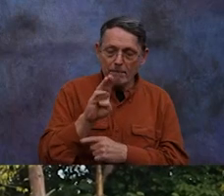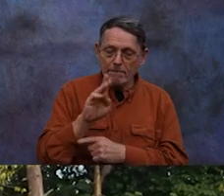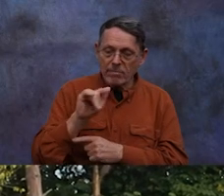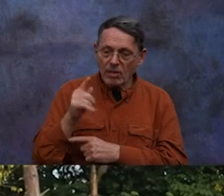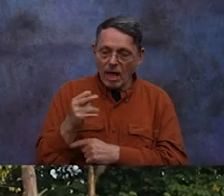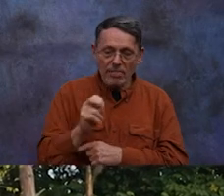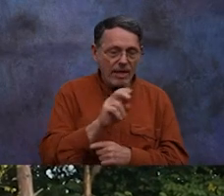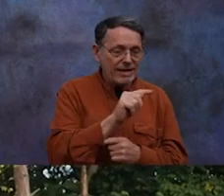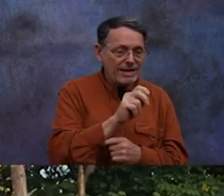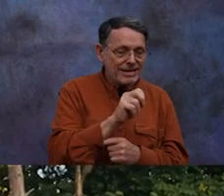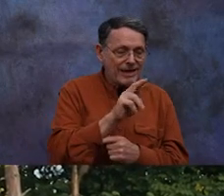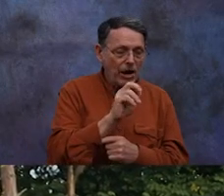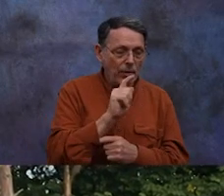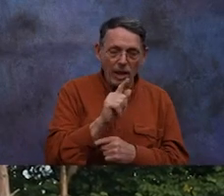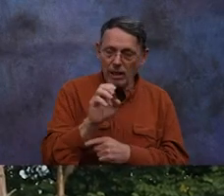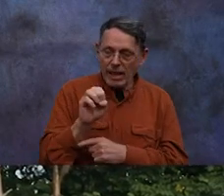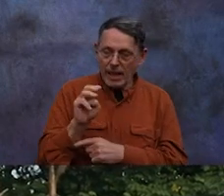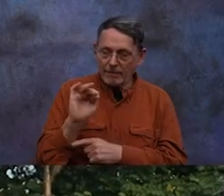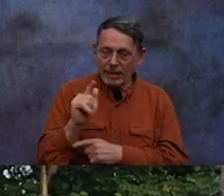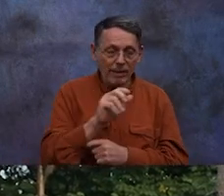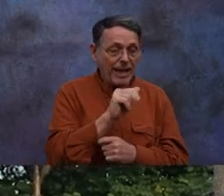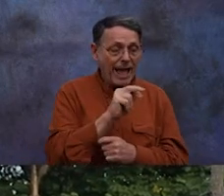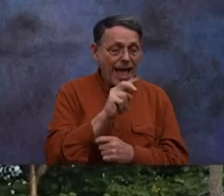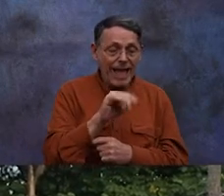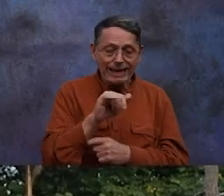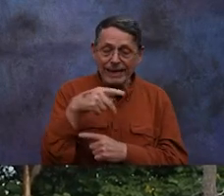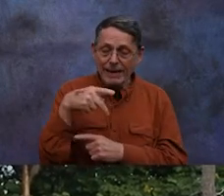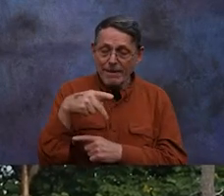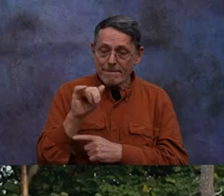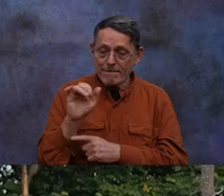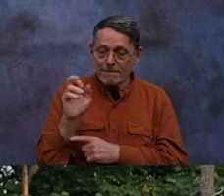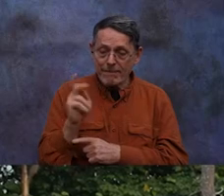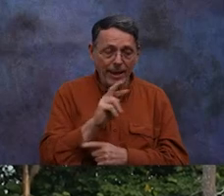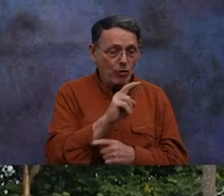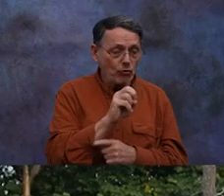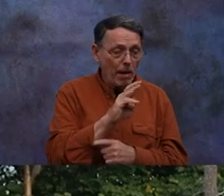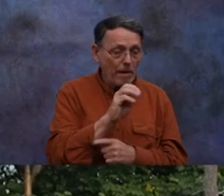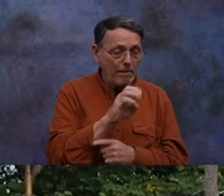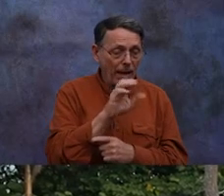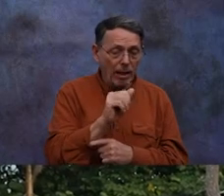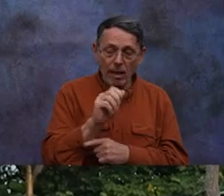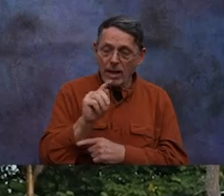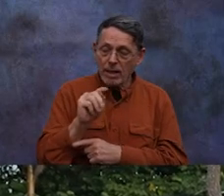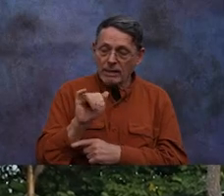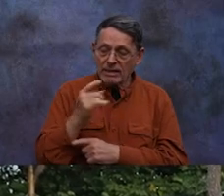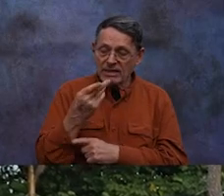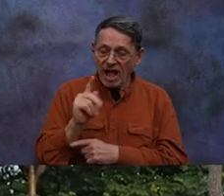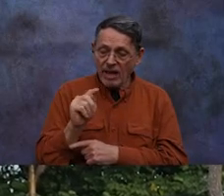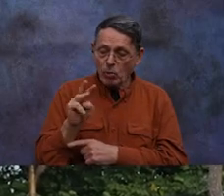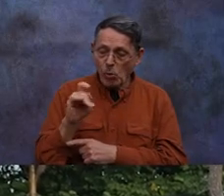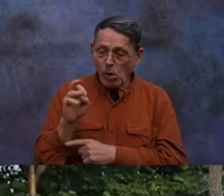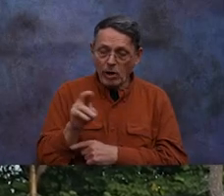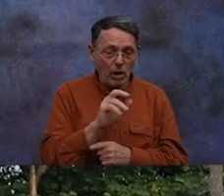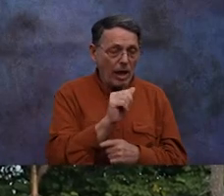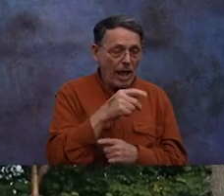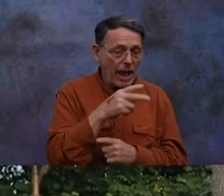Luann Bleich, Tyrell O'Neill, Andy Peck, Rebecca Tightwalker,